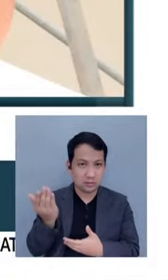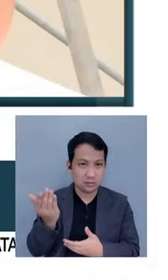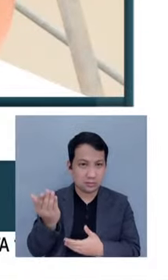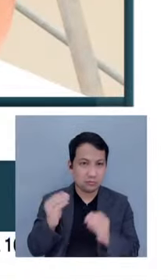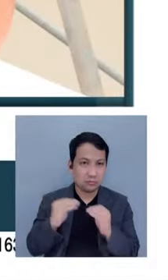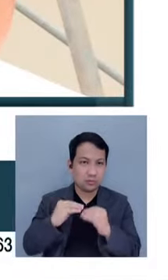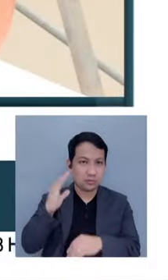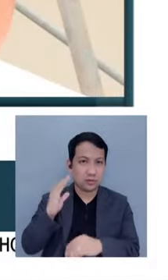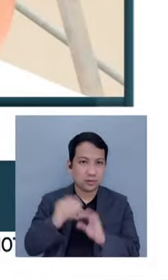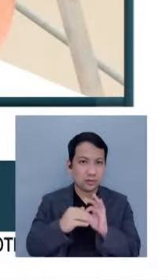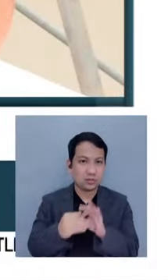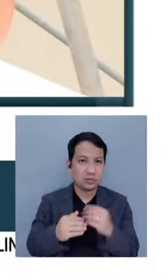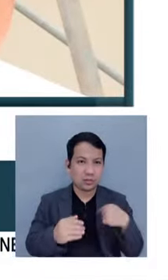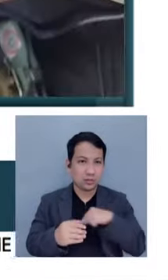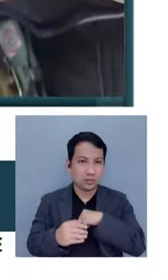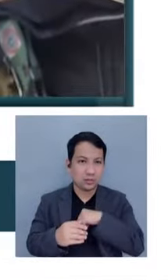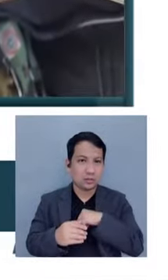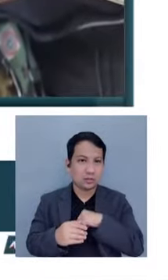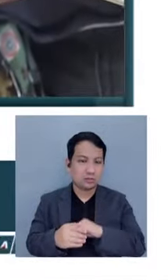involved